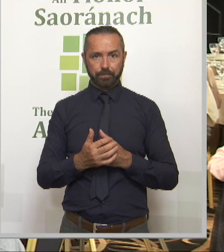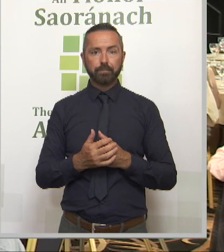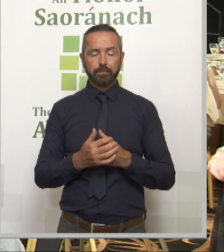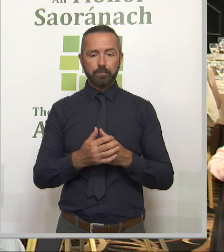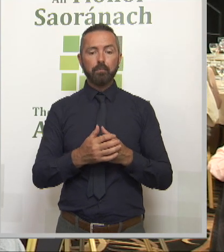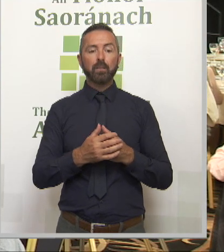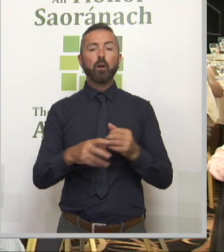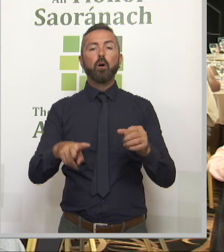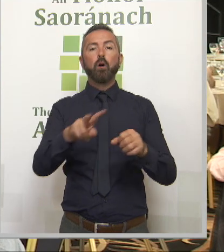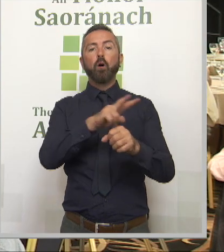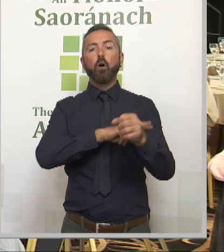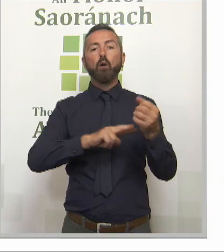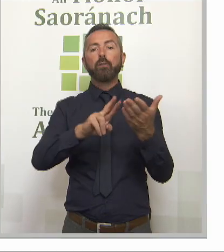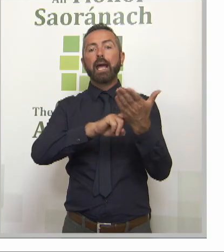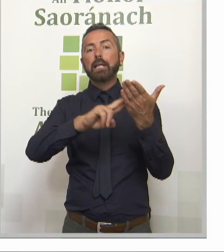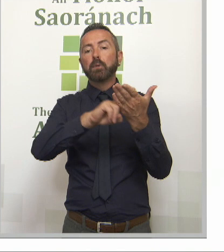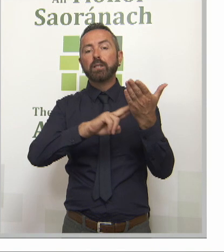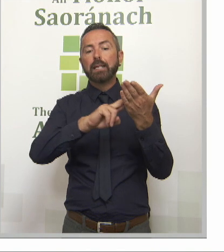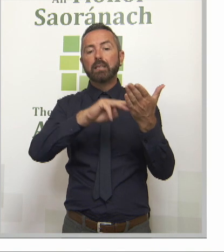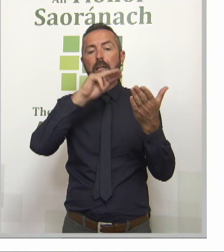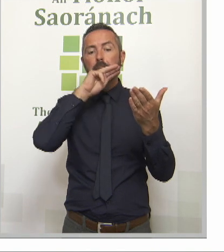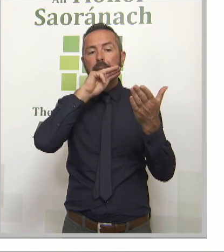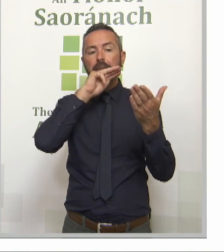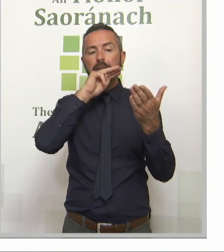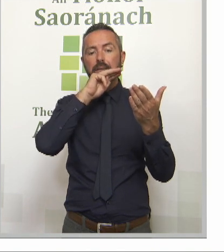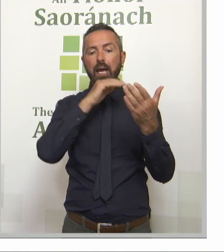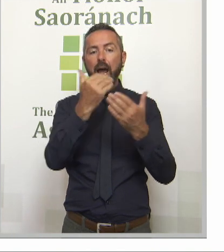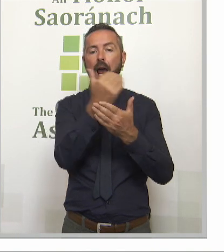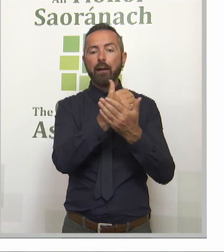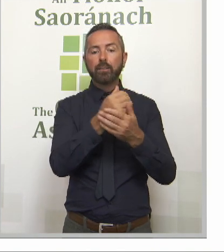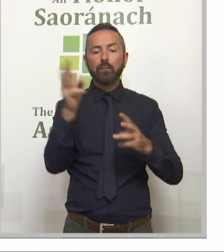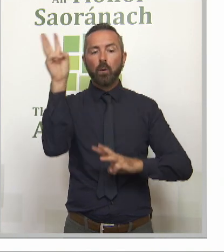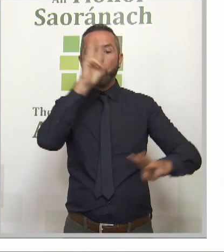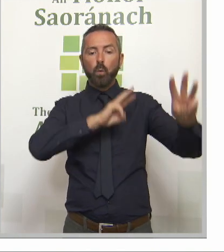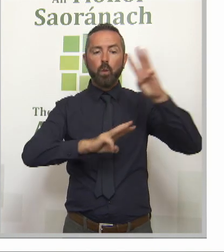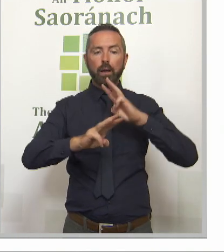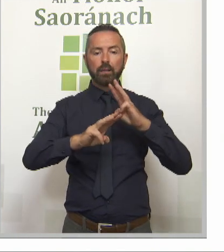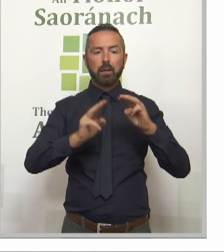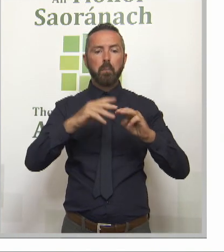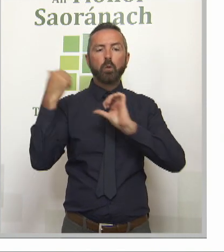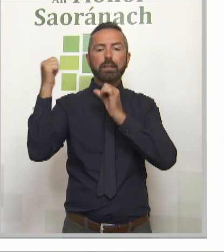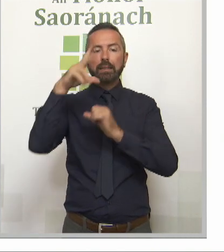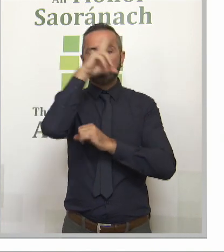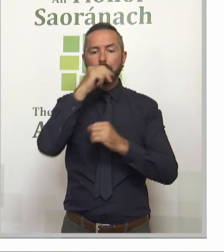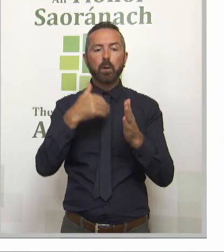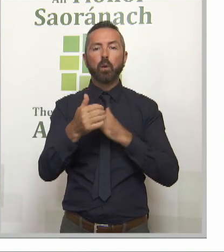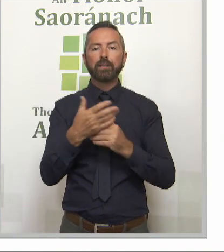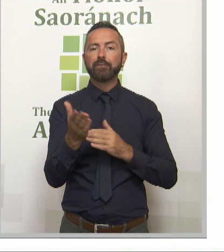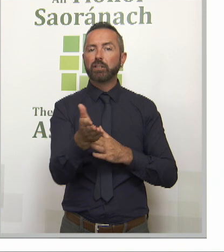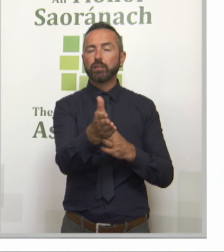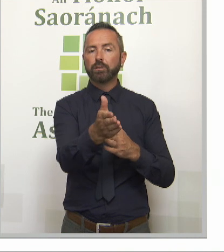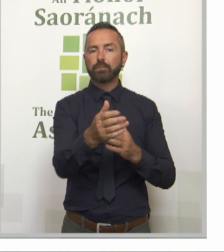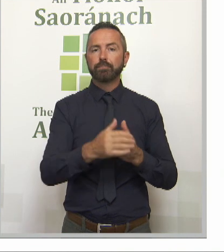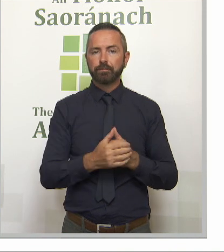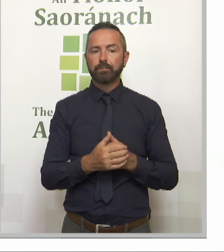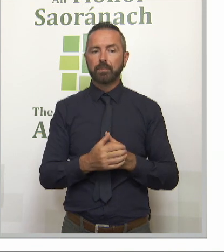Overexploitation refers to the harvesting of wild species, and the classic example that's most relevant to Ireland is fisheries.